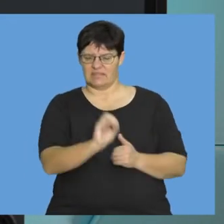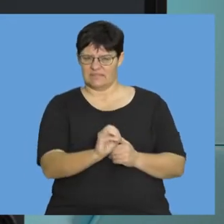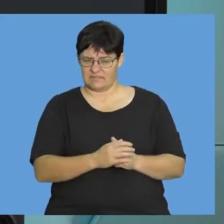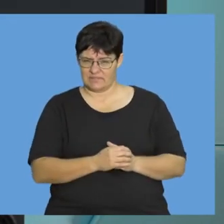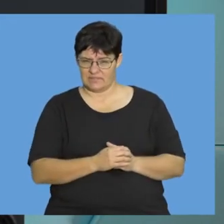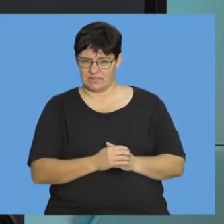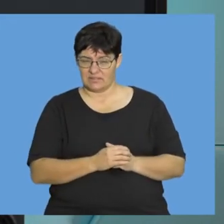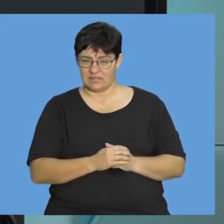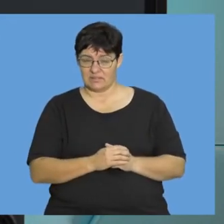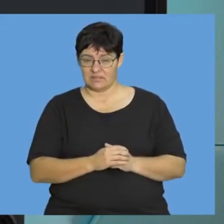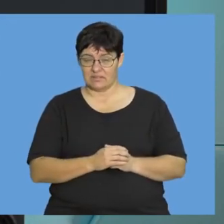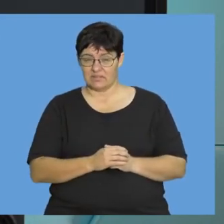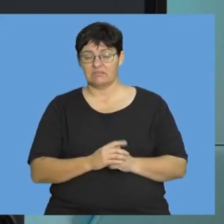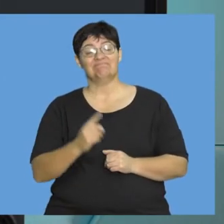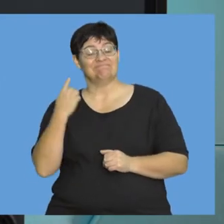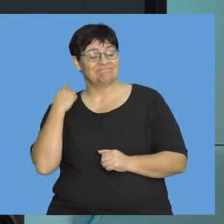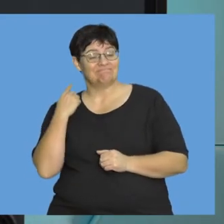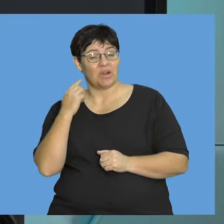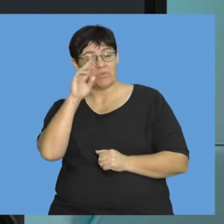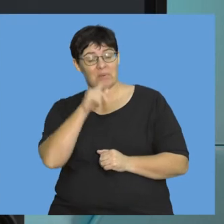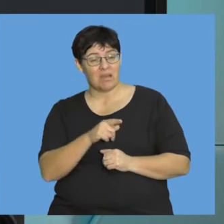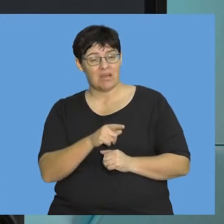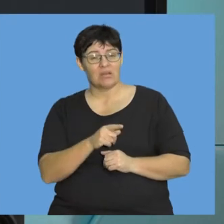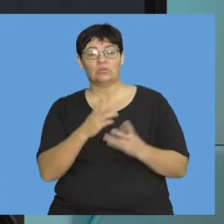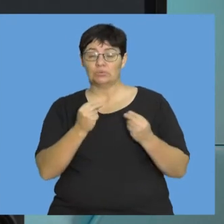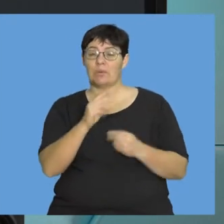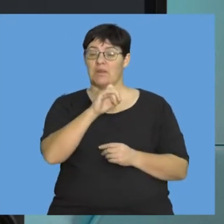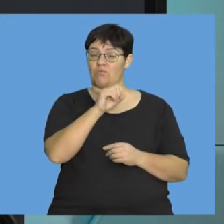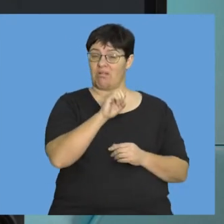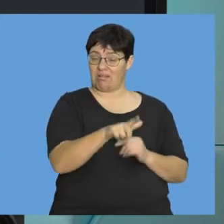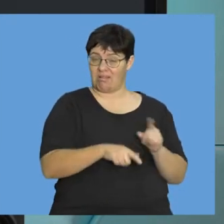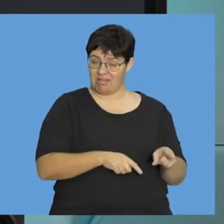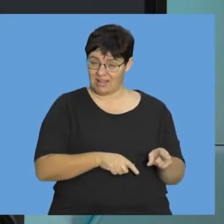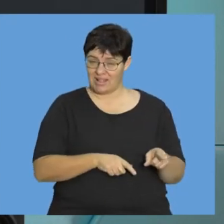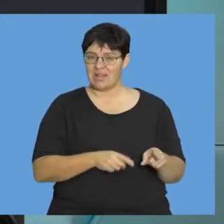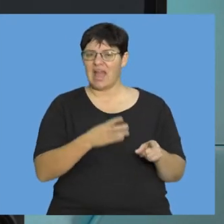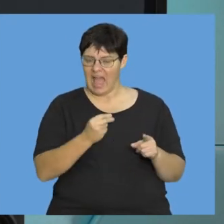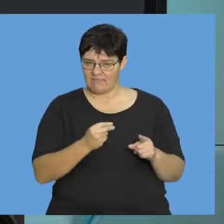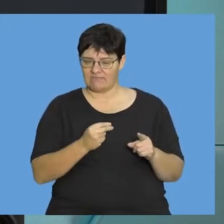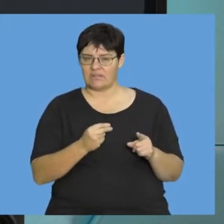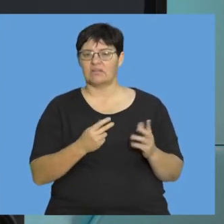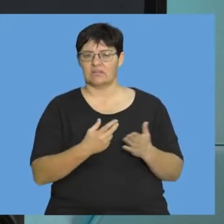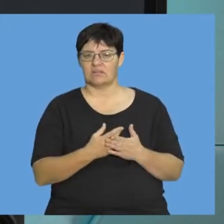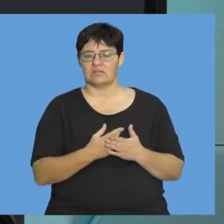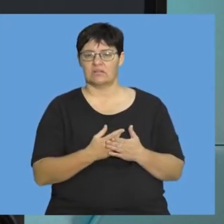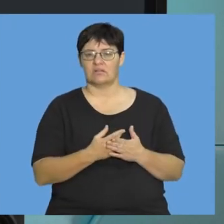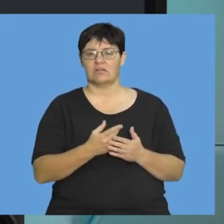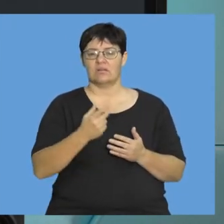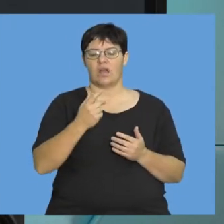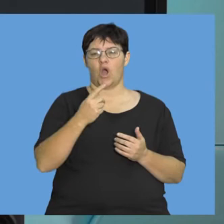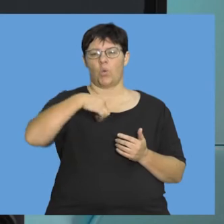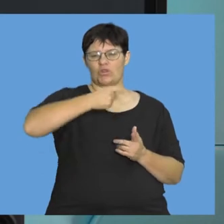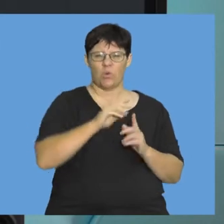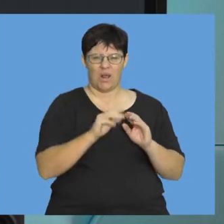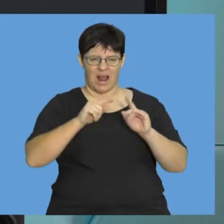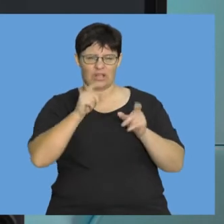diet? And if you go back to the segment on, right, when we did minerals, we saw that there was this deficiency called